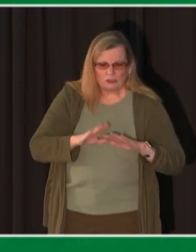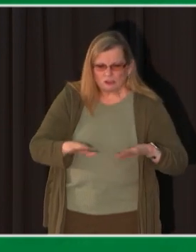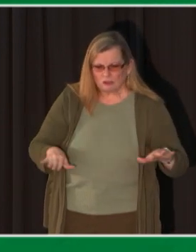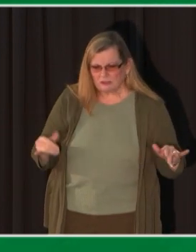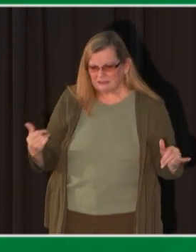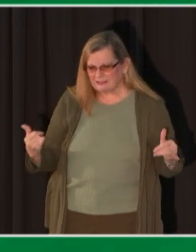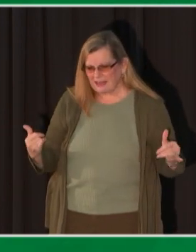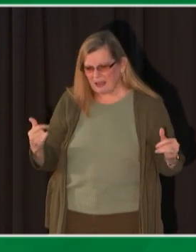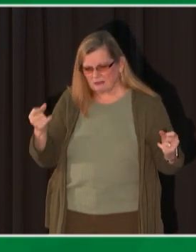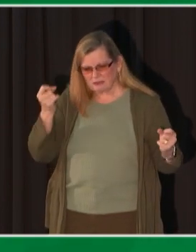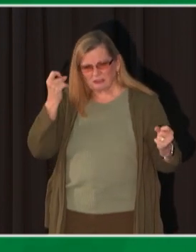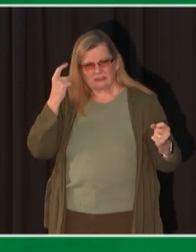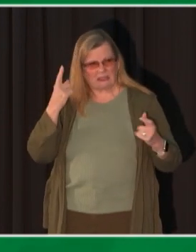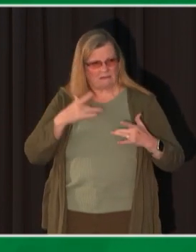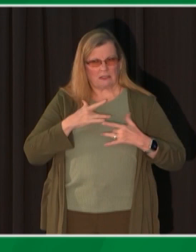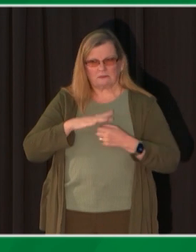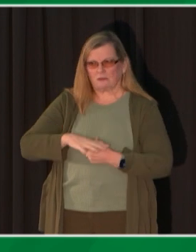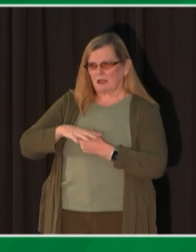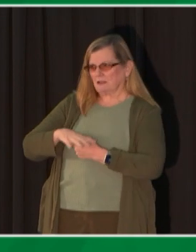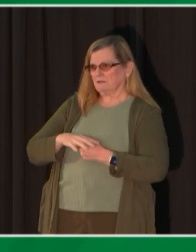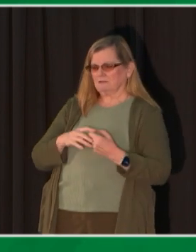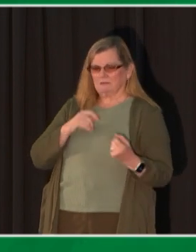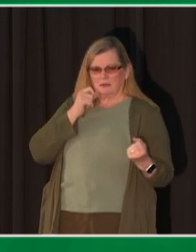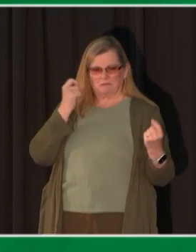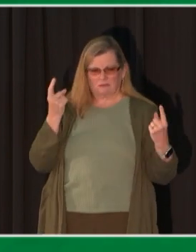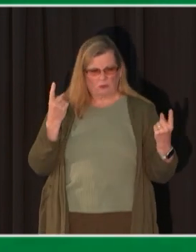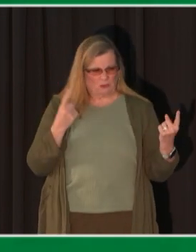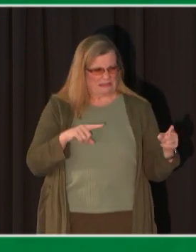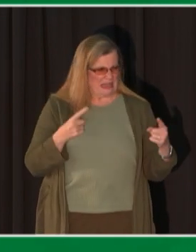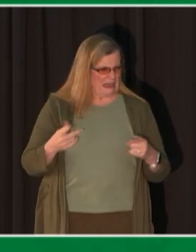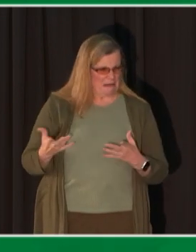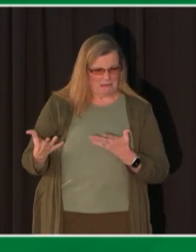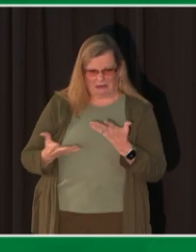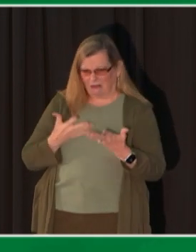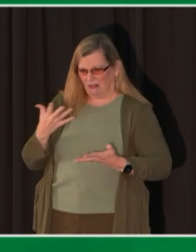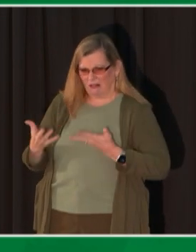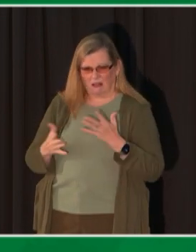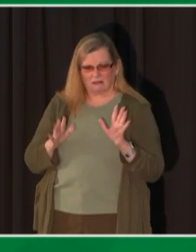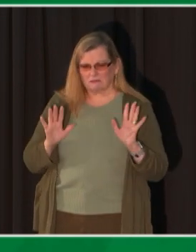going on with our response to this pandemic.